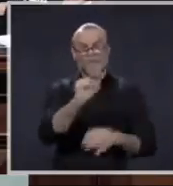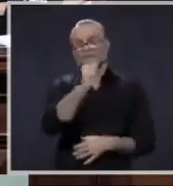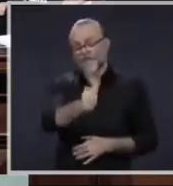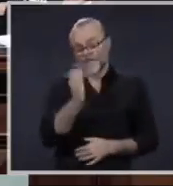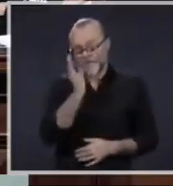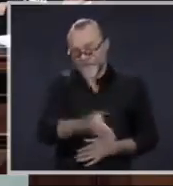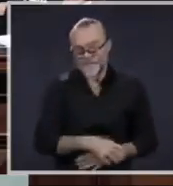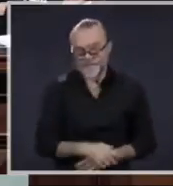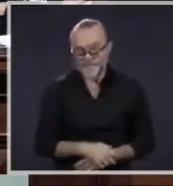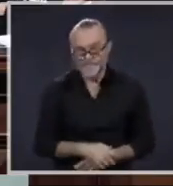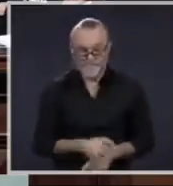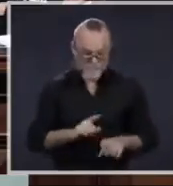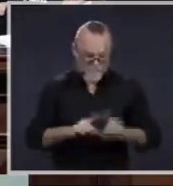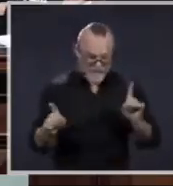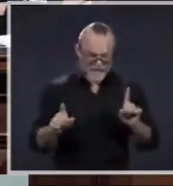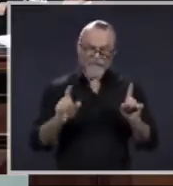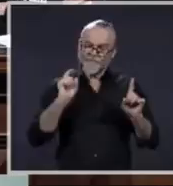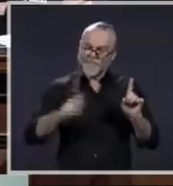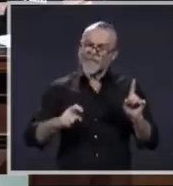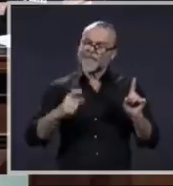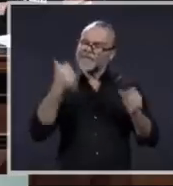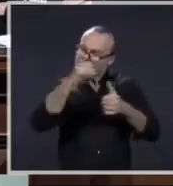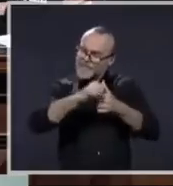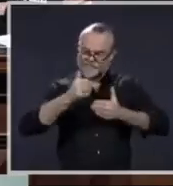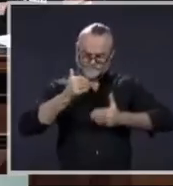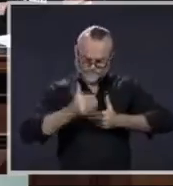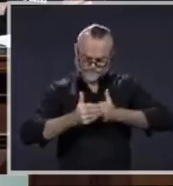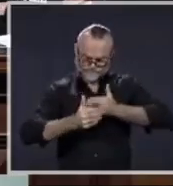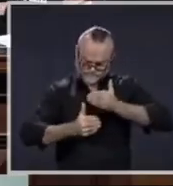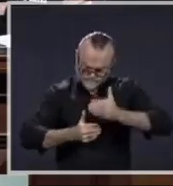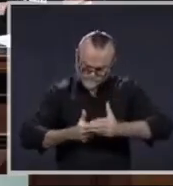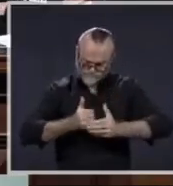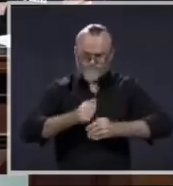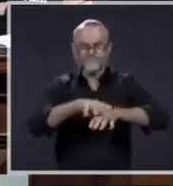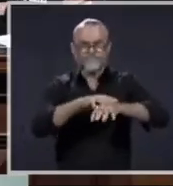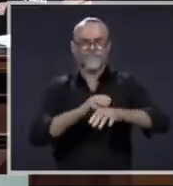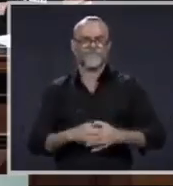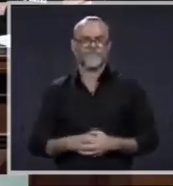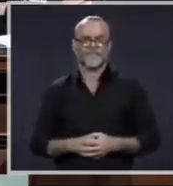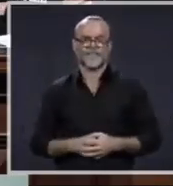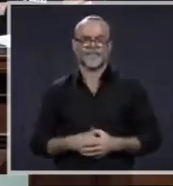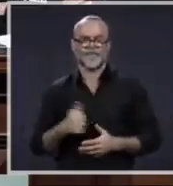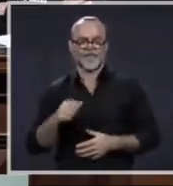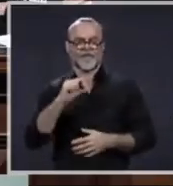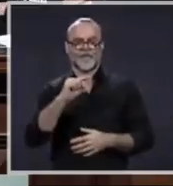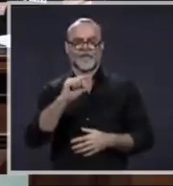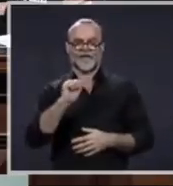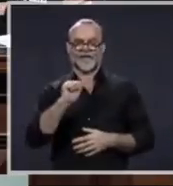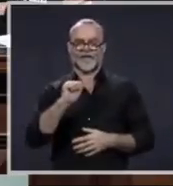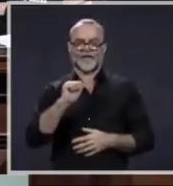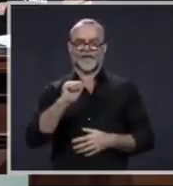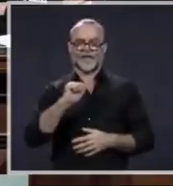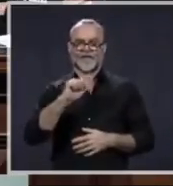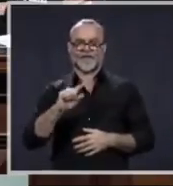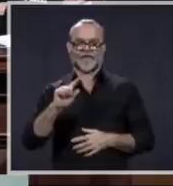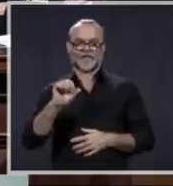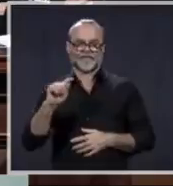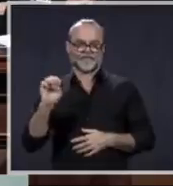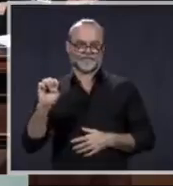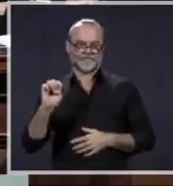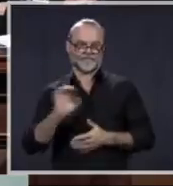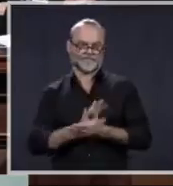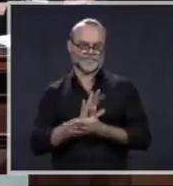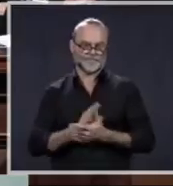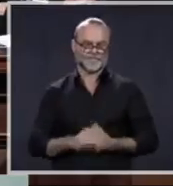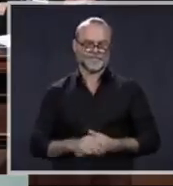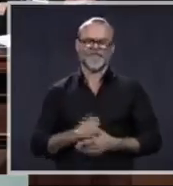family bubble or this unit can meet this unit at the cottage from now on. Can you elaborate yes.